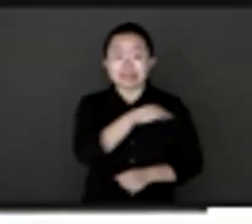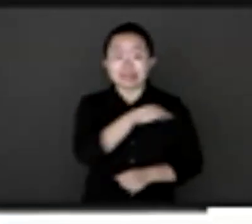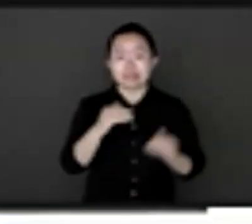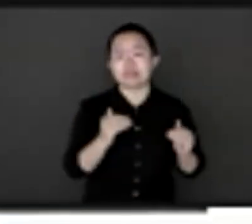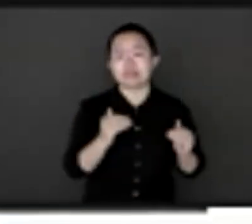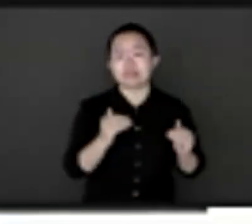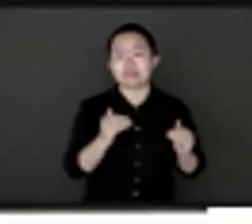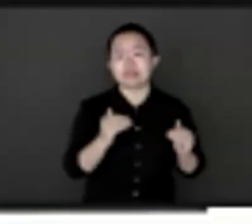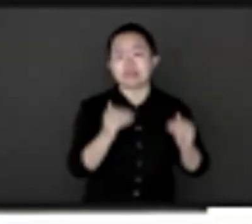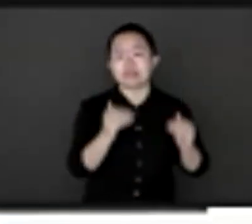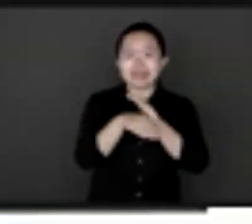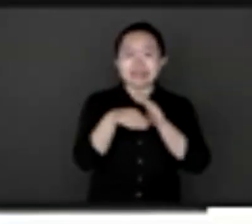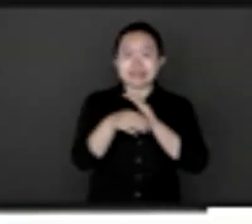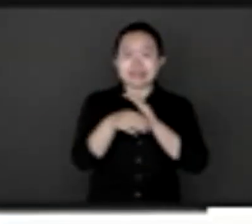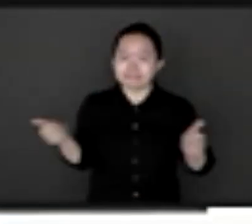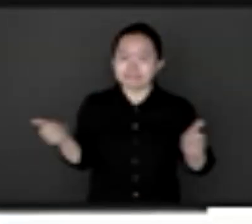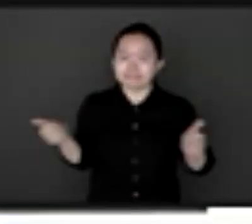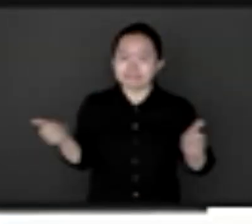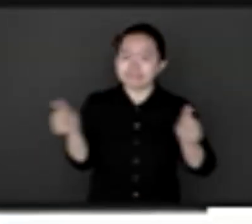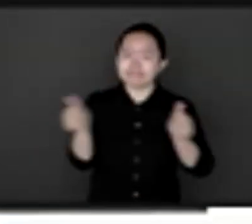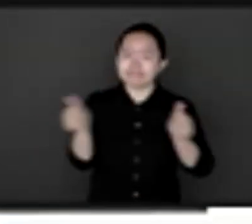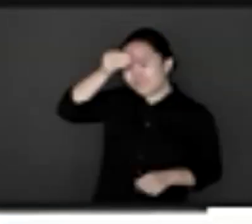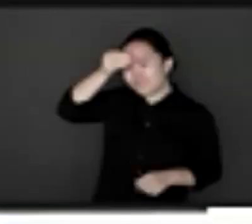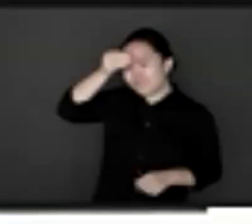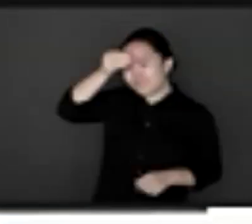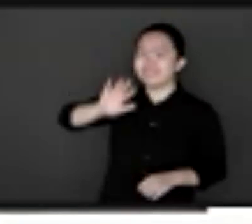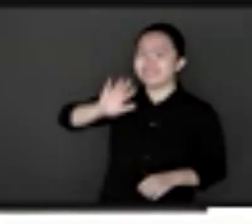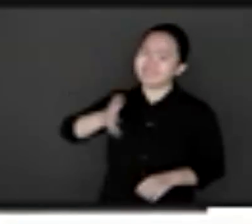and making sure that they are starting the journey of accessibility.